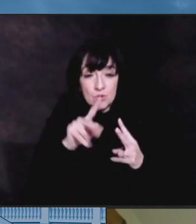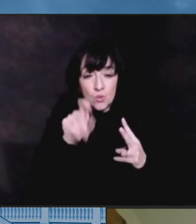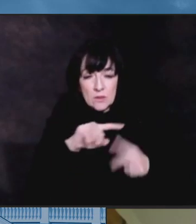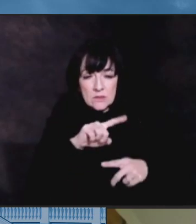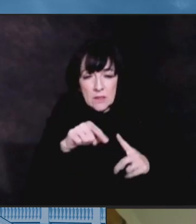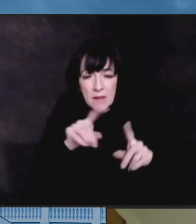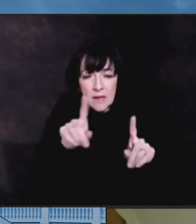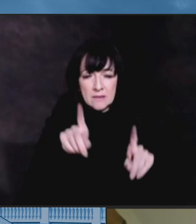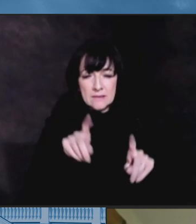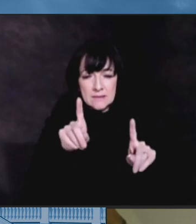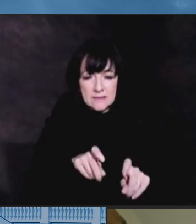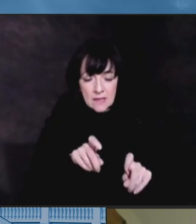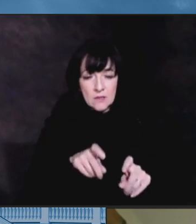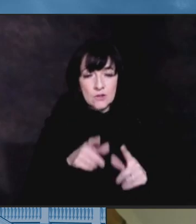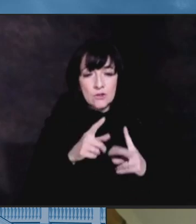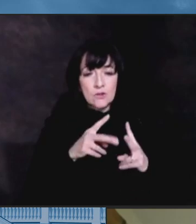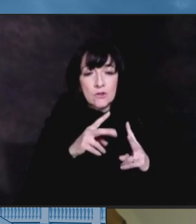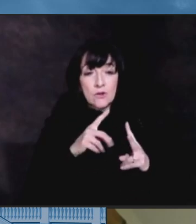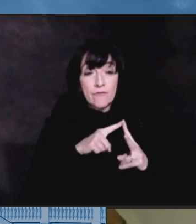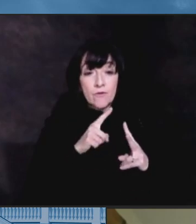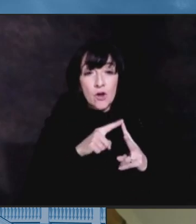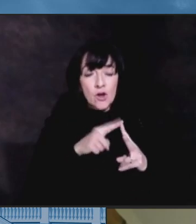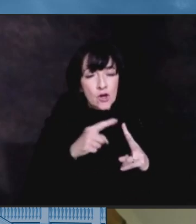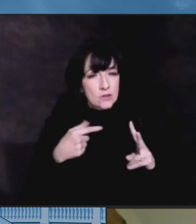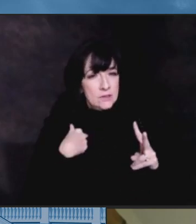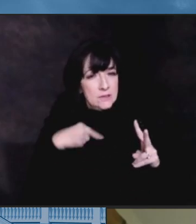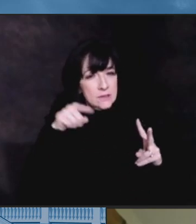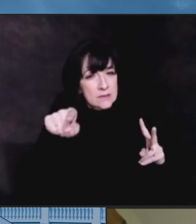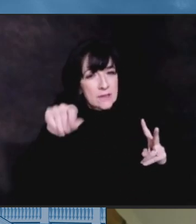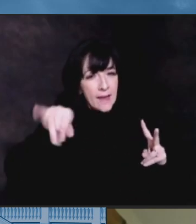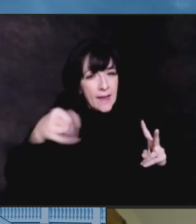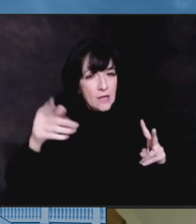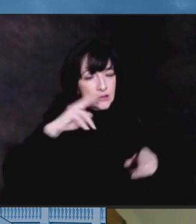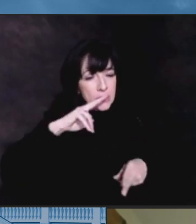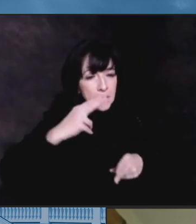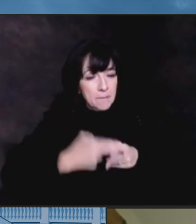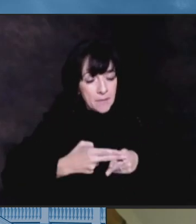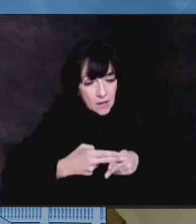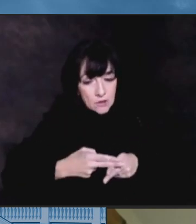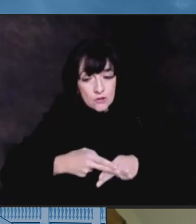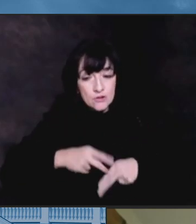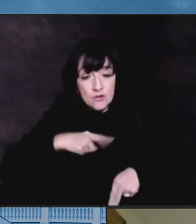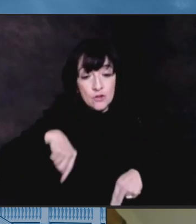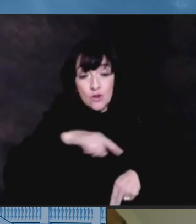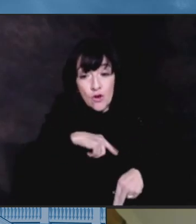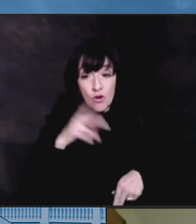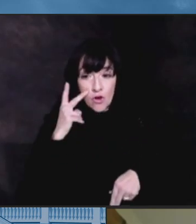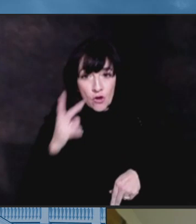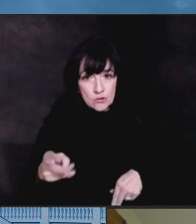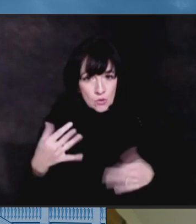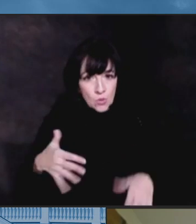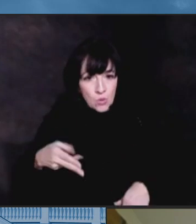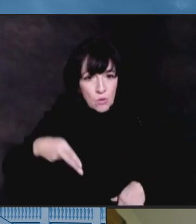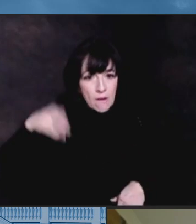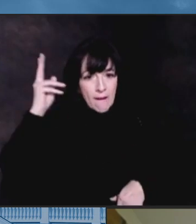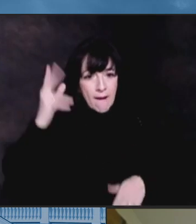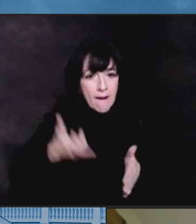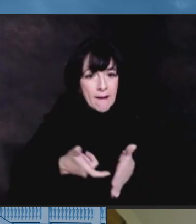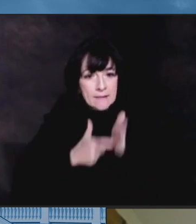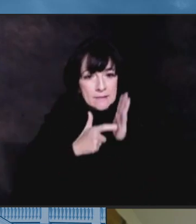First one, kind of follow up on what AJ mentioned. As we all saw, there was high demand for tests around